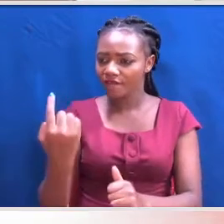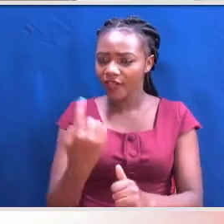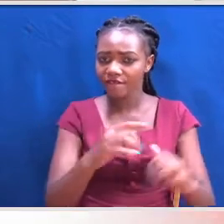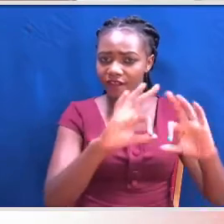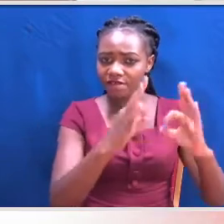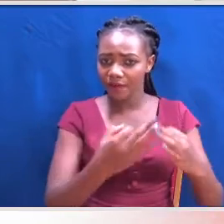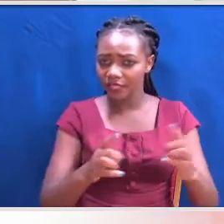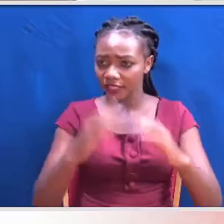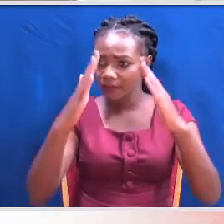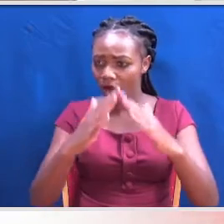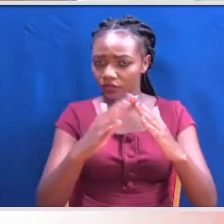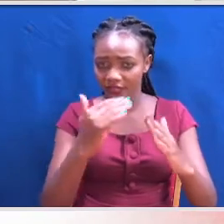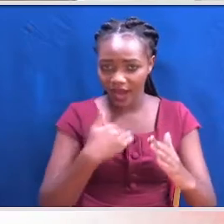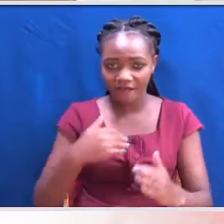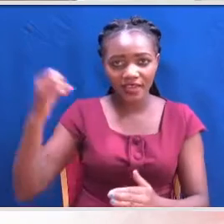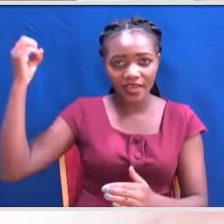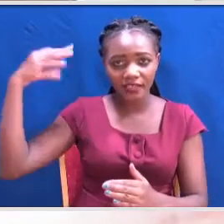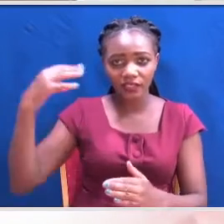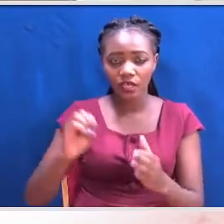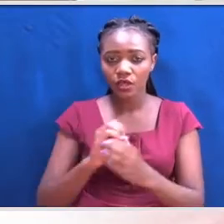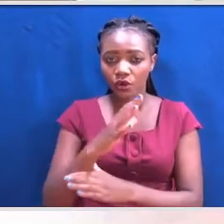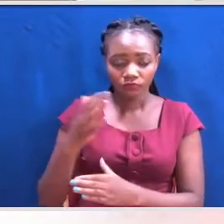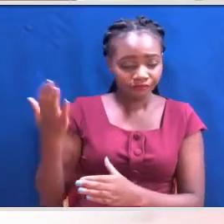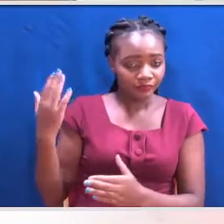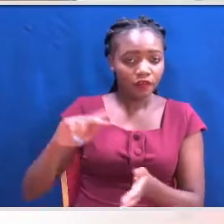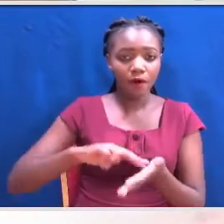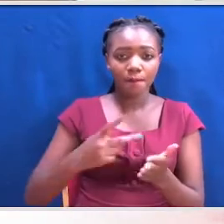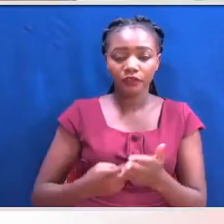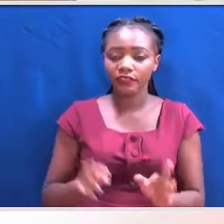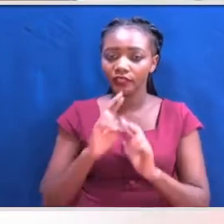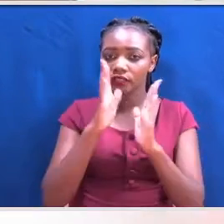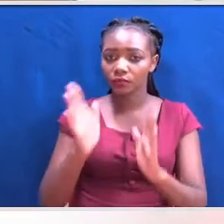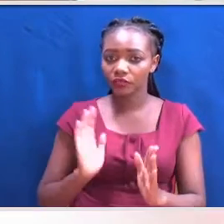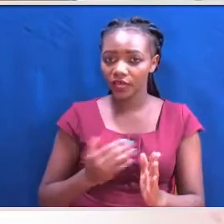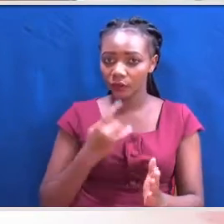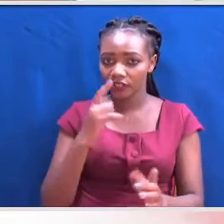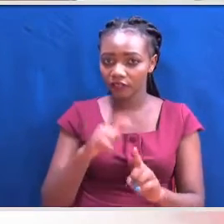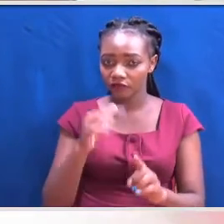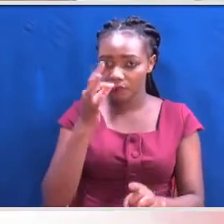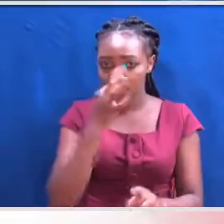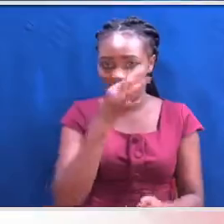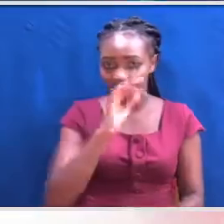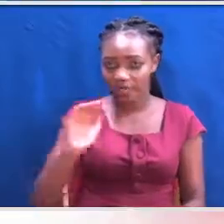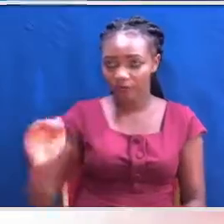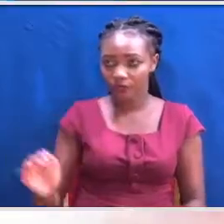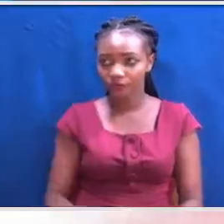household connected to electricity through the Last Mile project. Mwangi Maina reports from Nyeri.